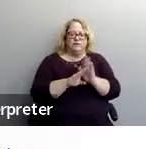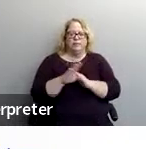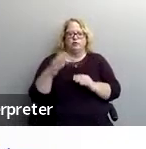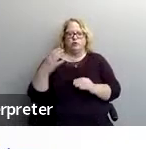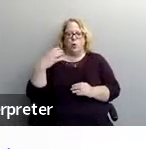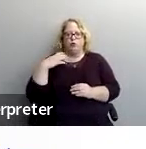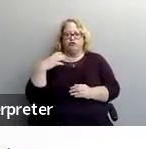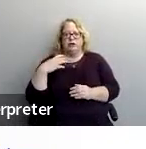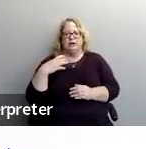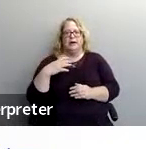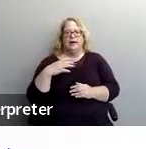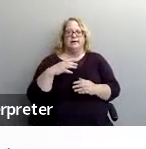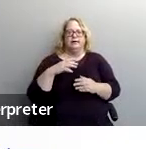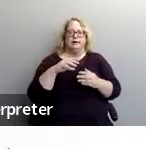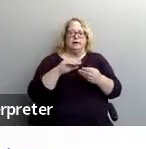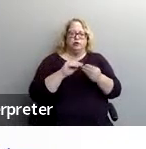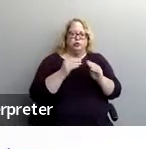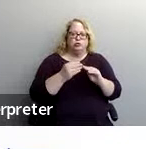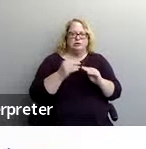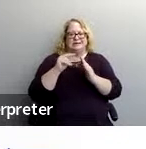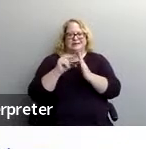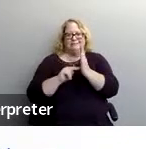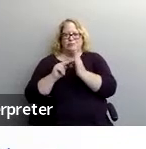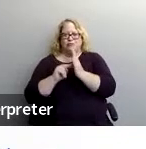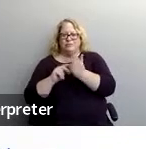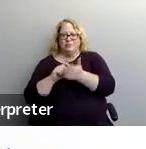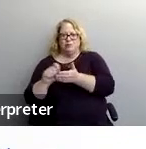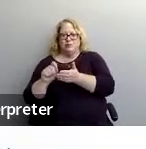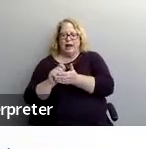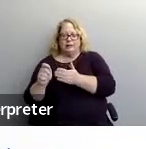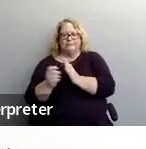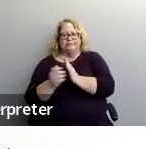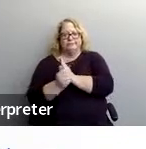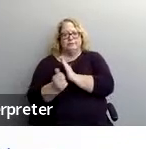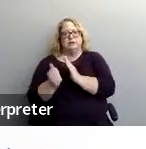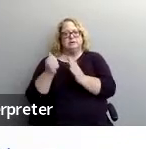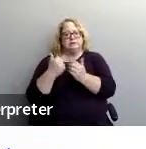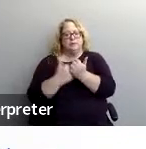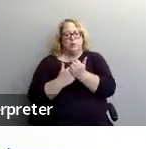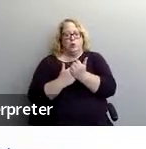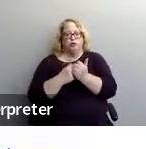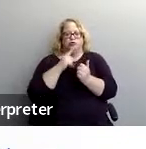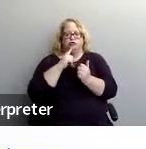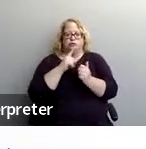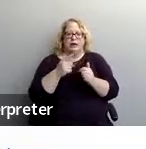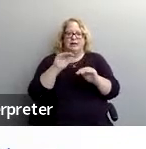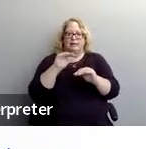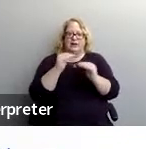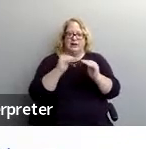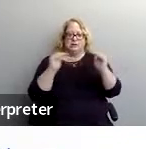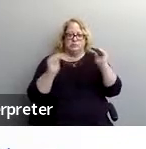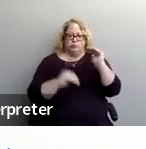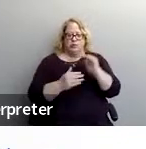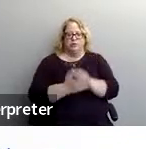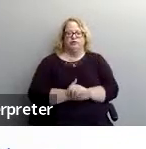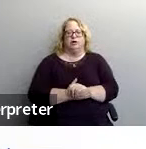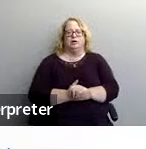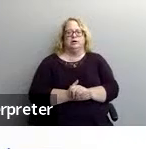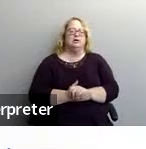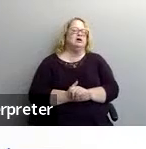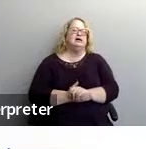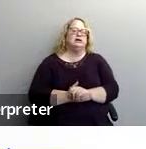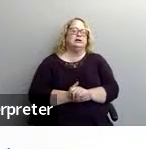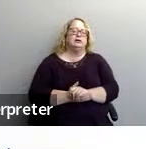and literacy and numeracy support to ensure that they have what they need to limit the disproportionality. Also, when we talk about Tier 3 and really limiting